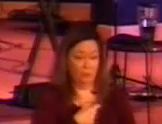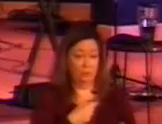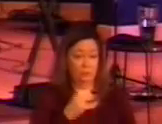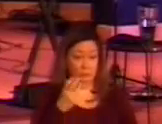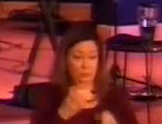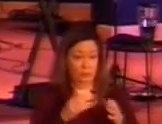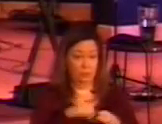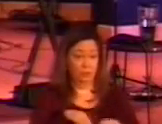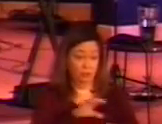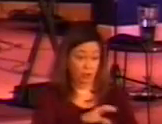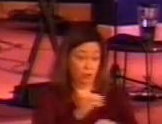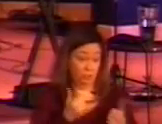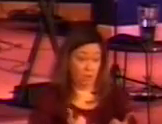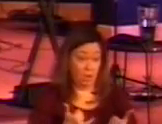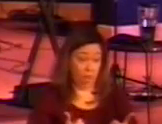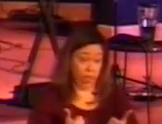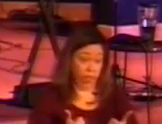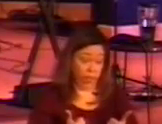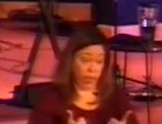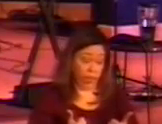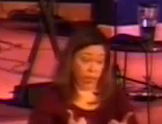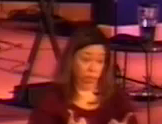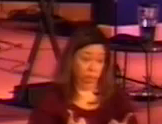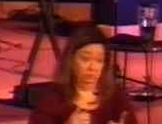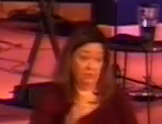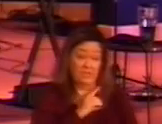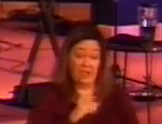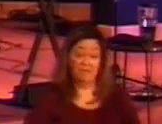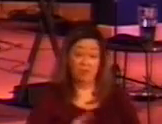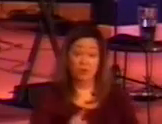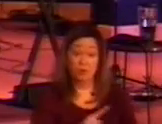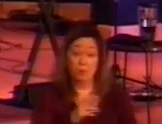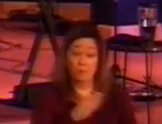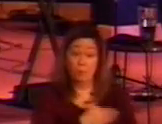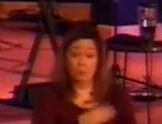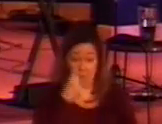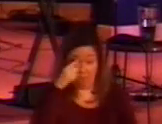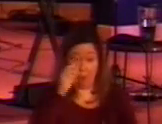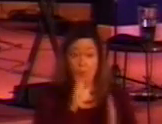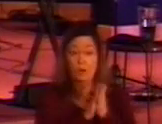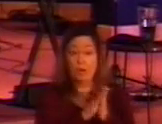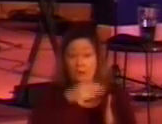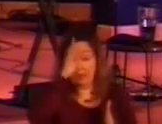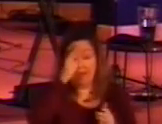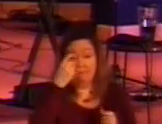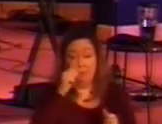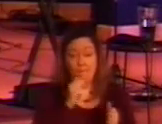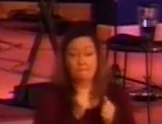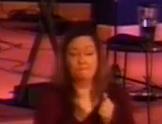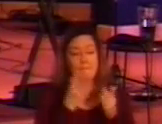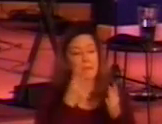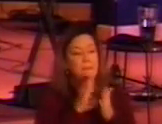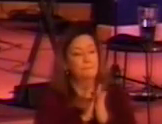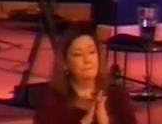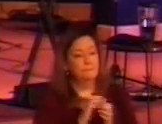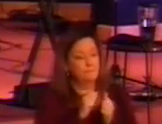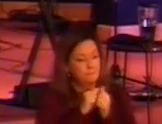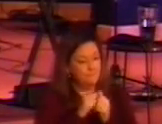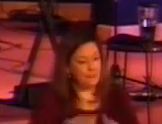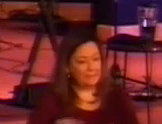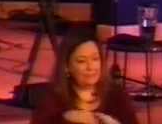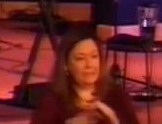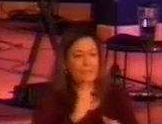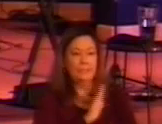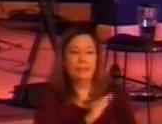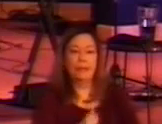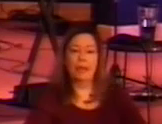in churches now. But David used music to praise God for the many blessings in his life. And he